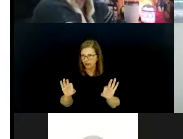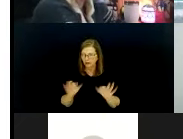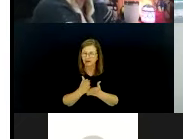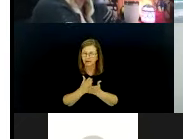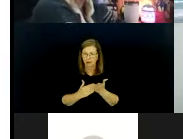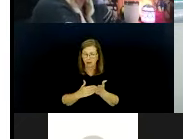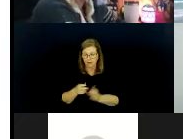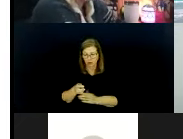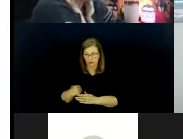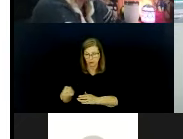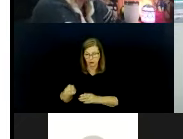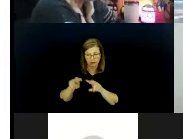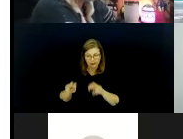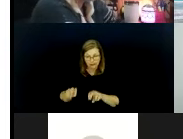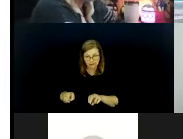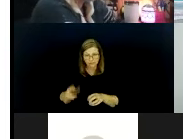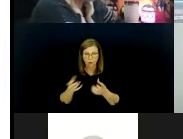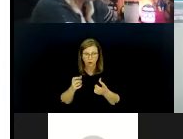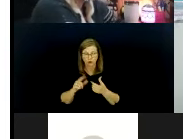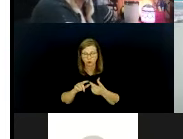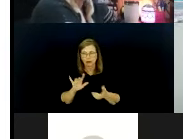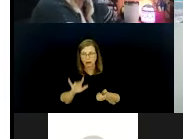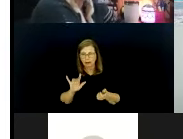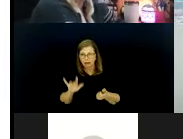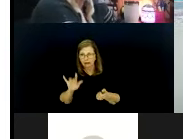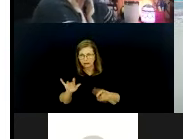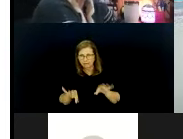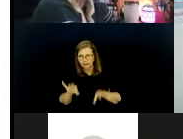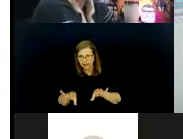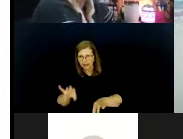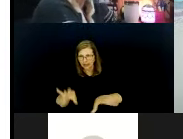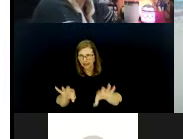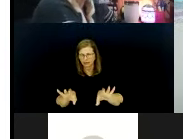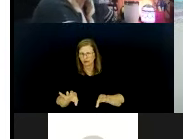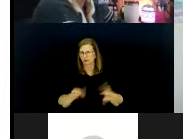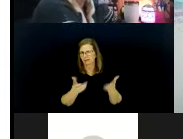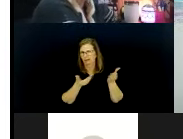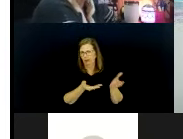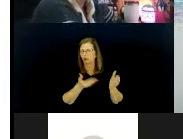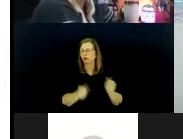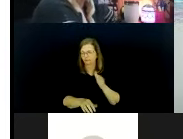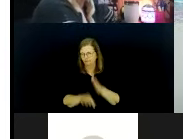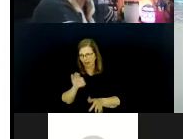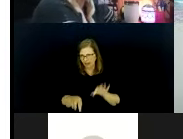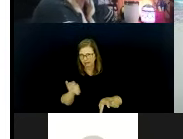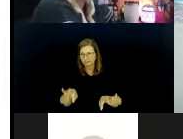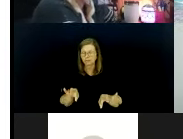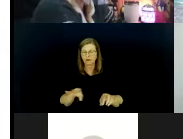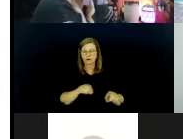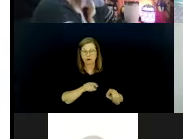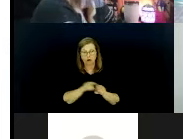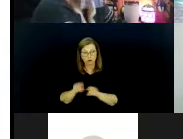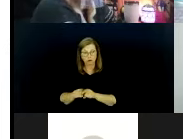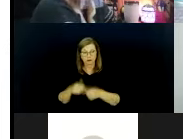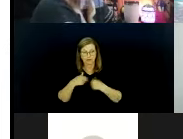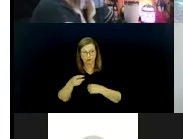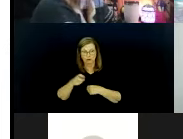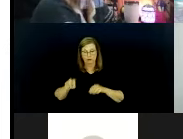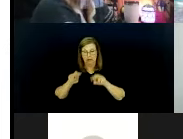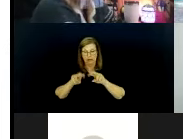transition assessments if you want to click through. They're all up there to get some more information about them. And then we also have the transition assessment and